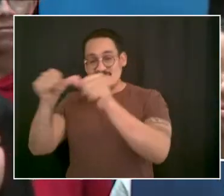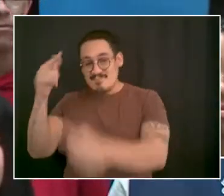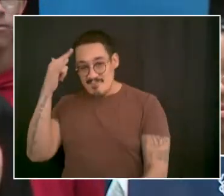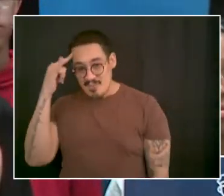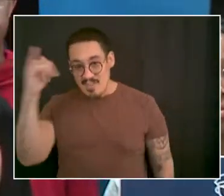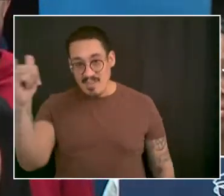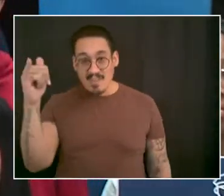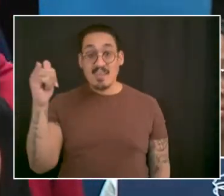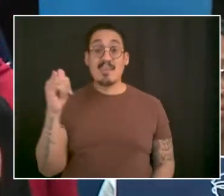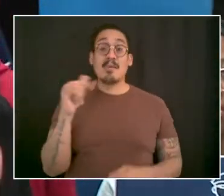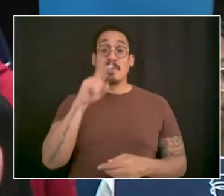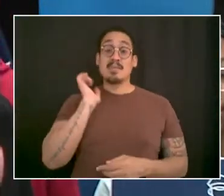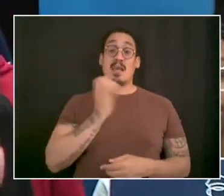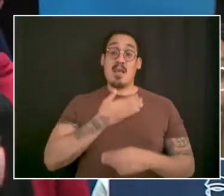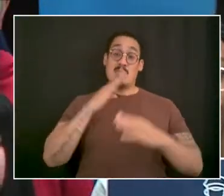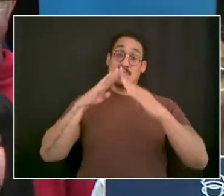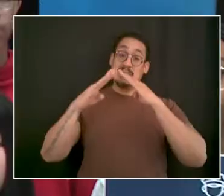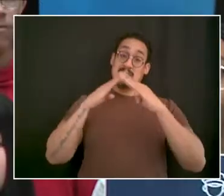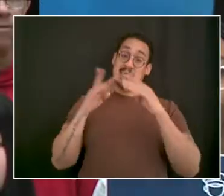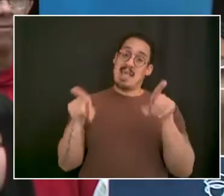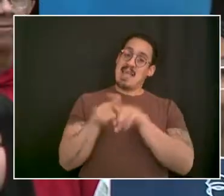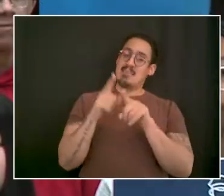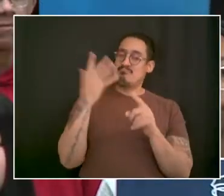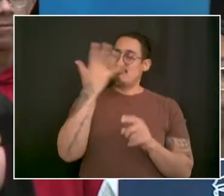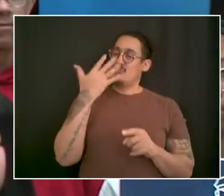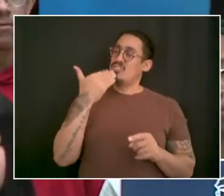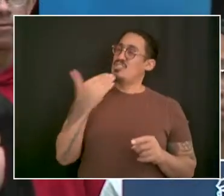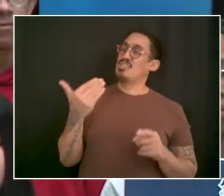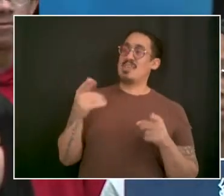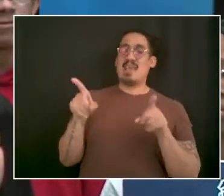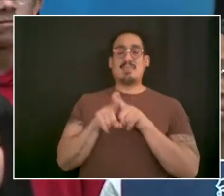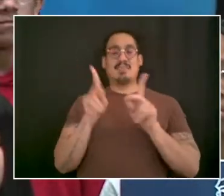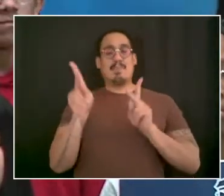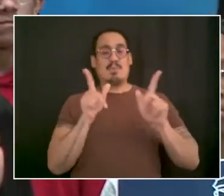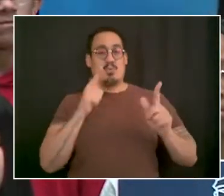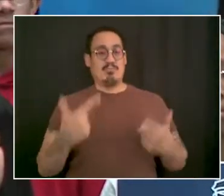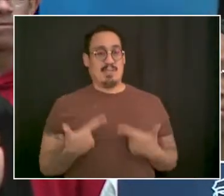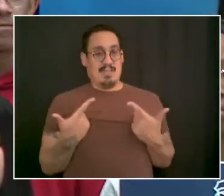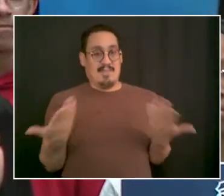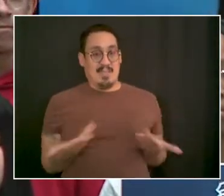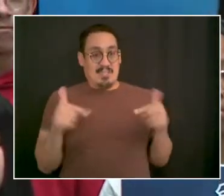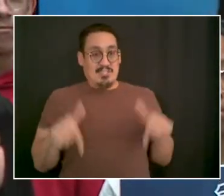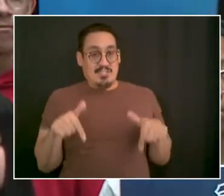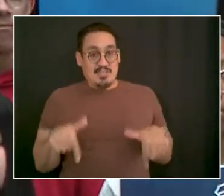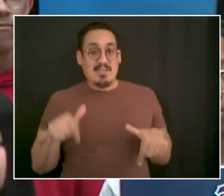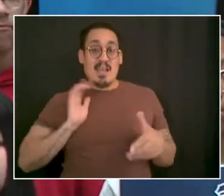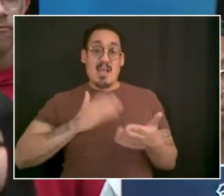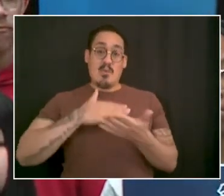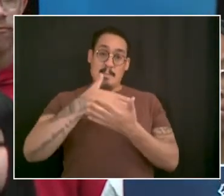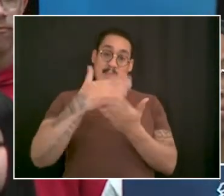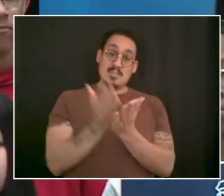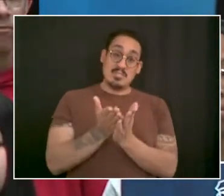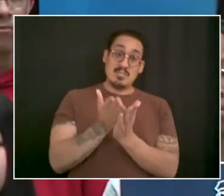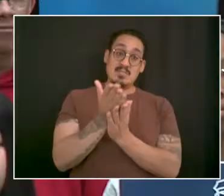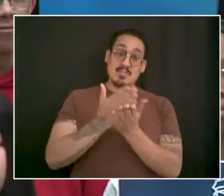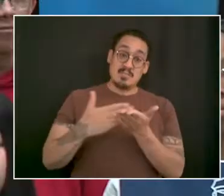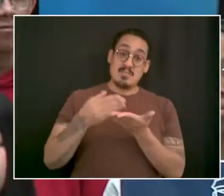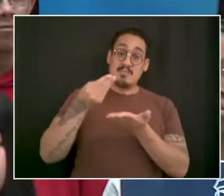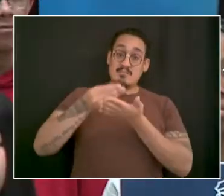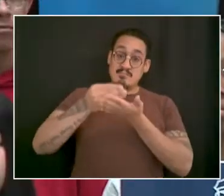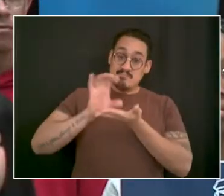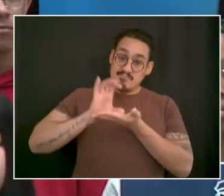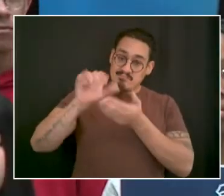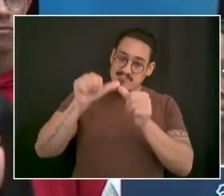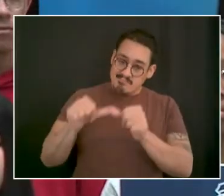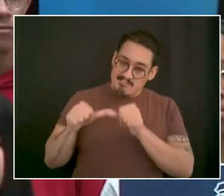because our city should look as good as the people who live here, our budget commits annual funding to maintain